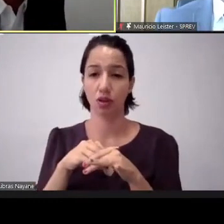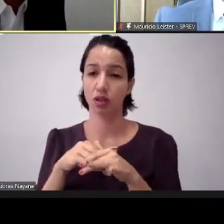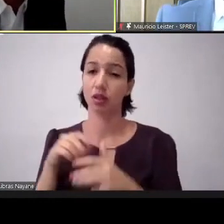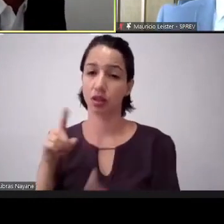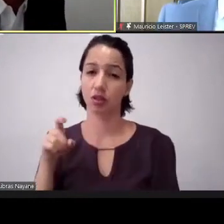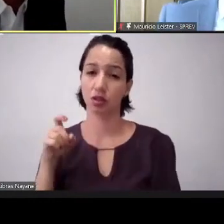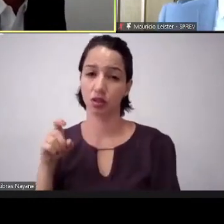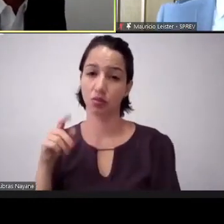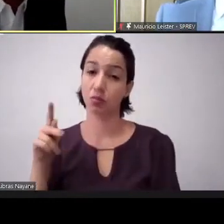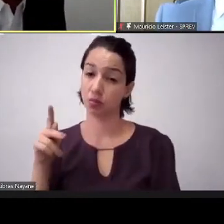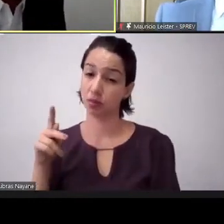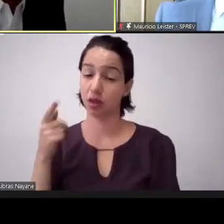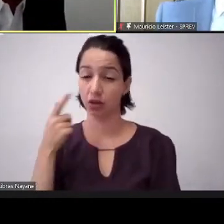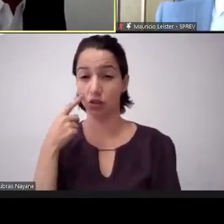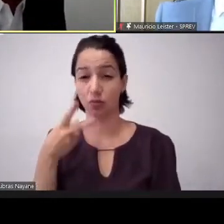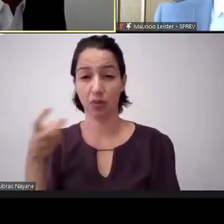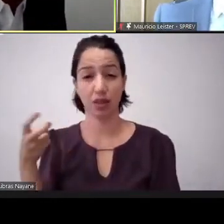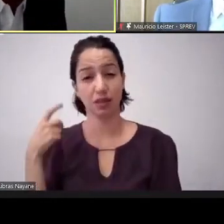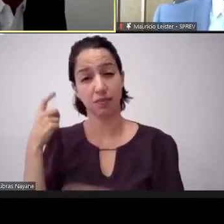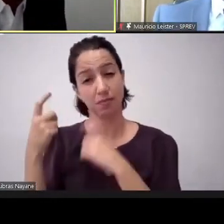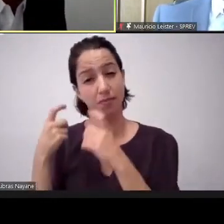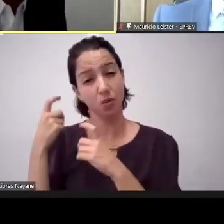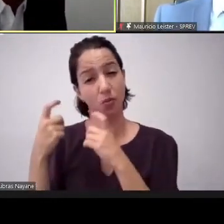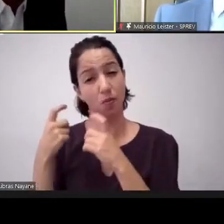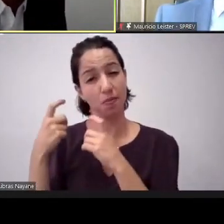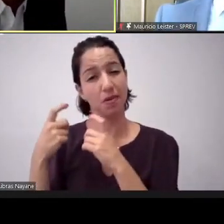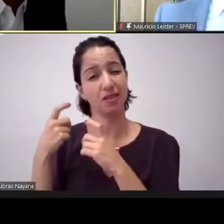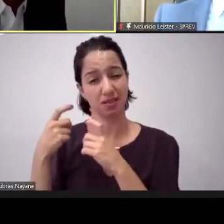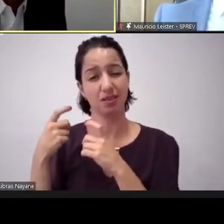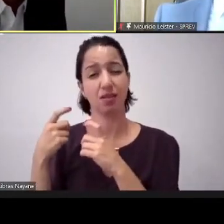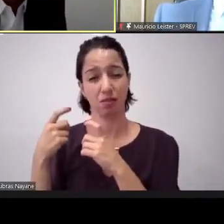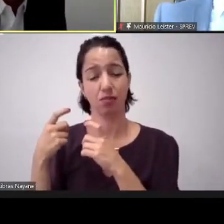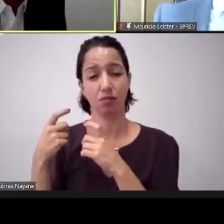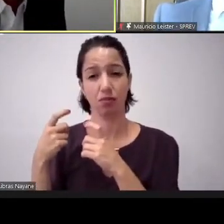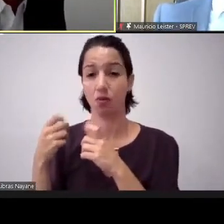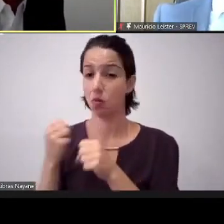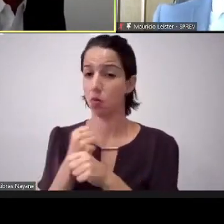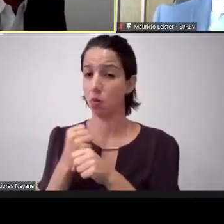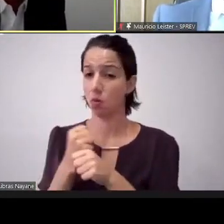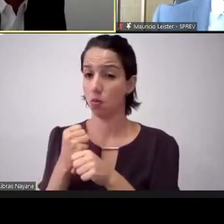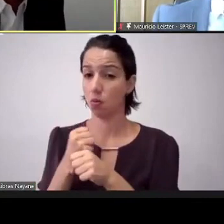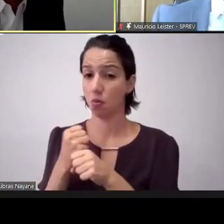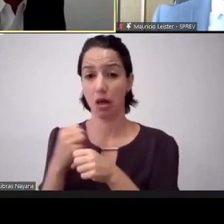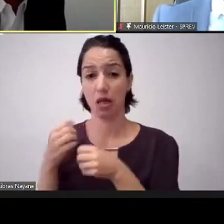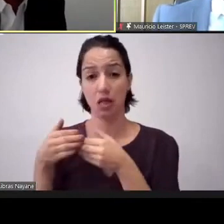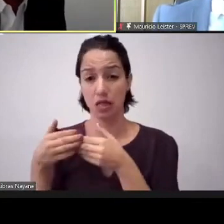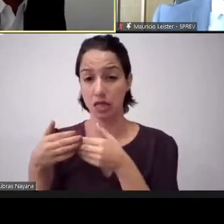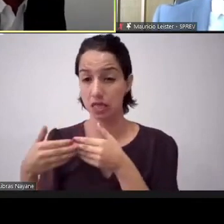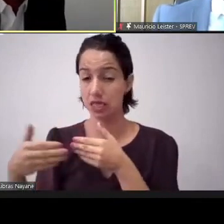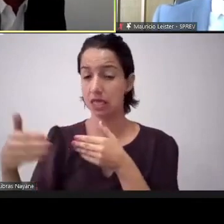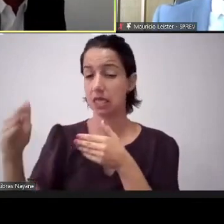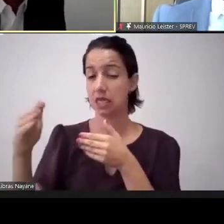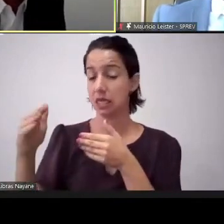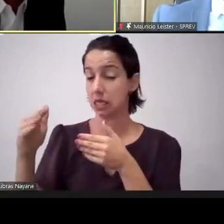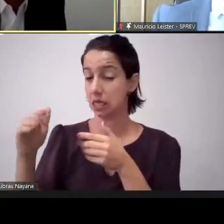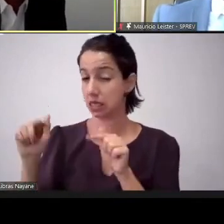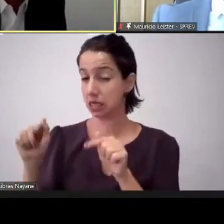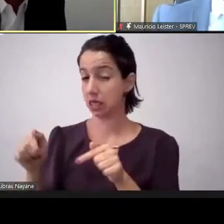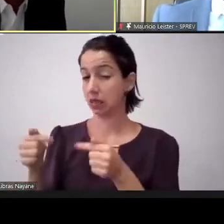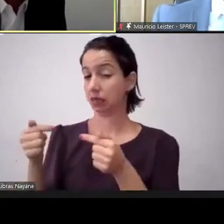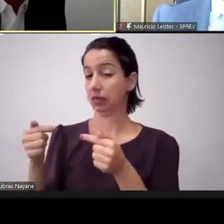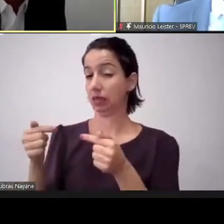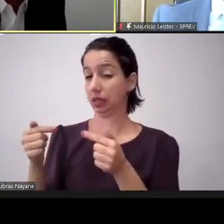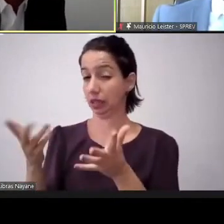in XP, we see this relationship and how this is so